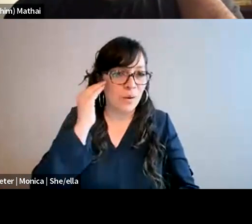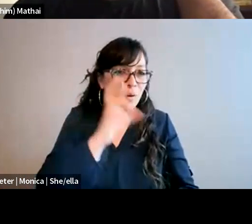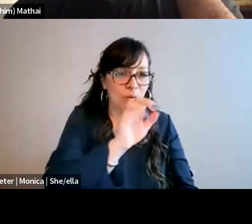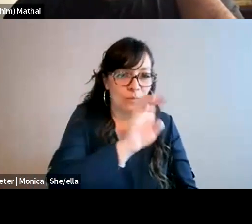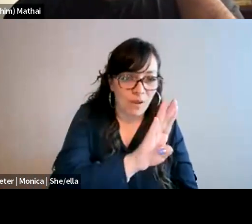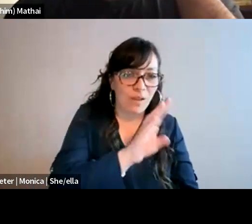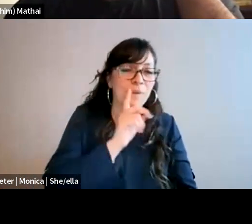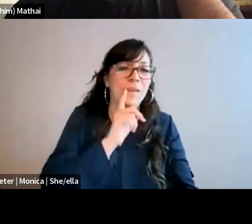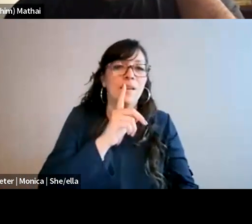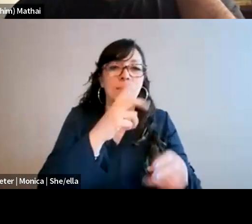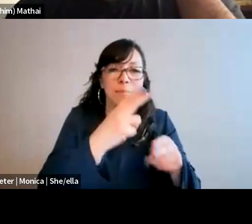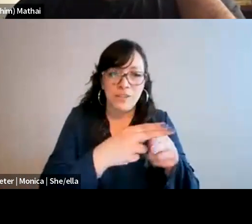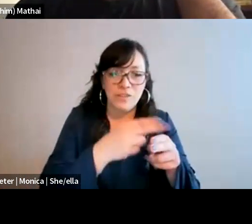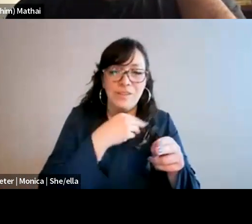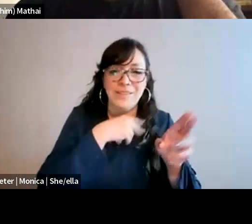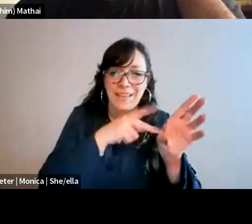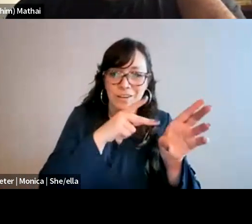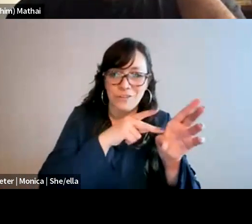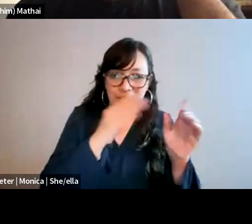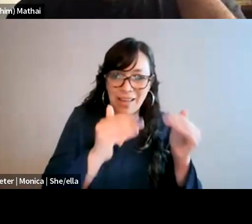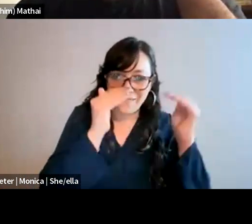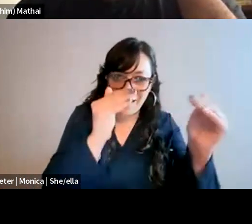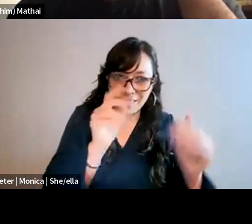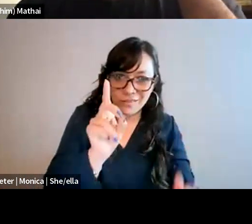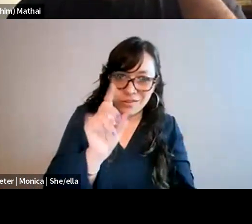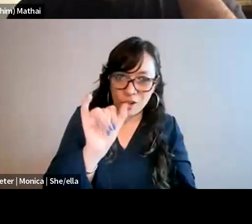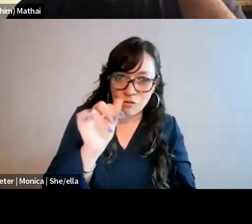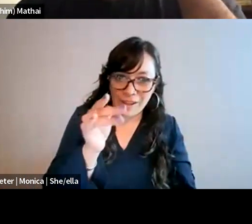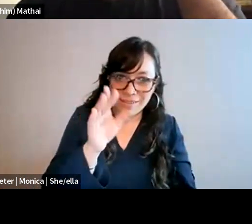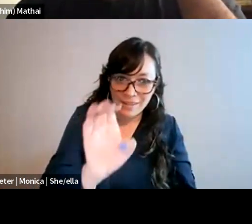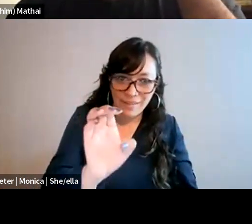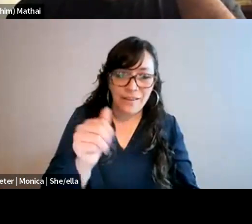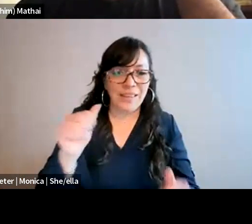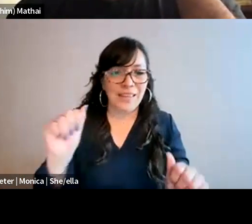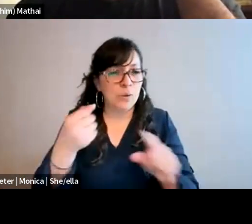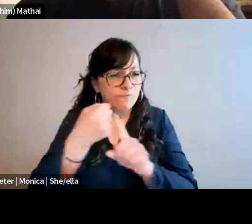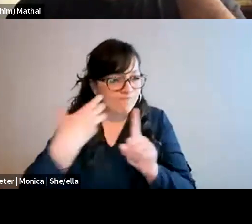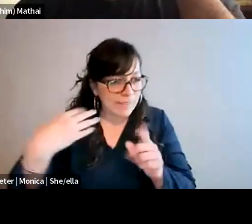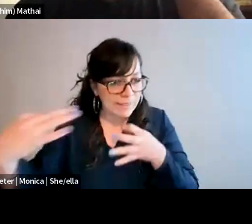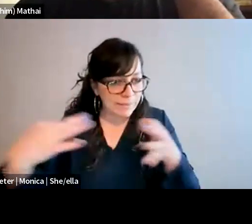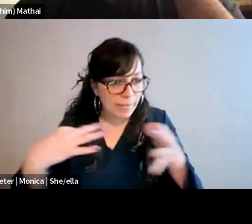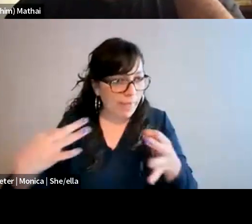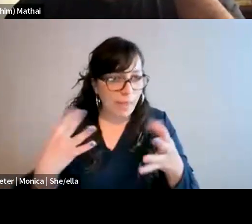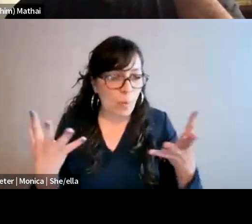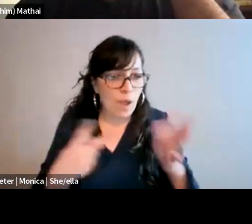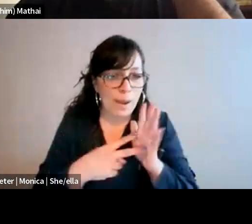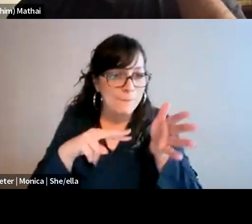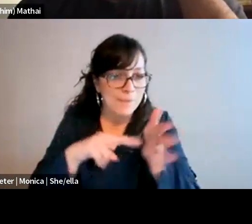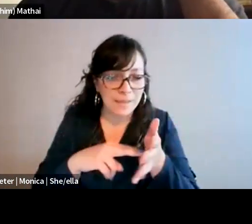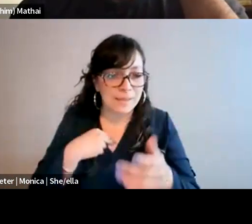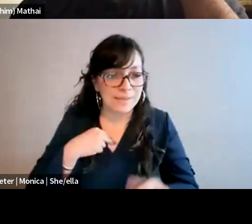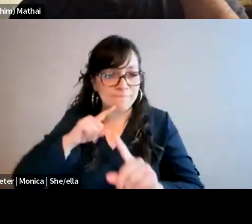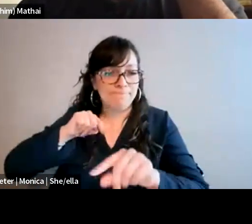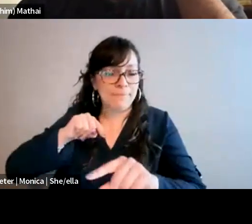Advanced Directive. James, for anybody who doesn't know what that is, could you just give a brief overview of what it is and how